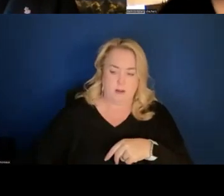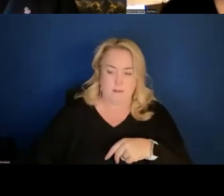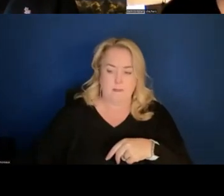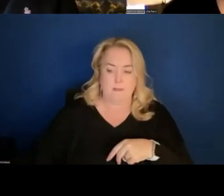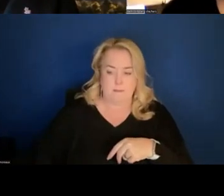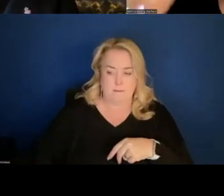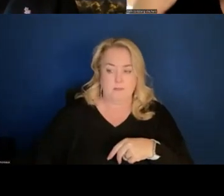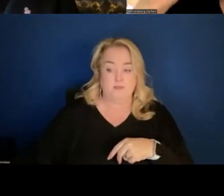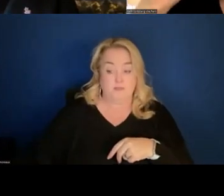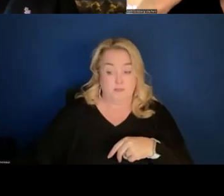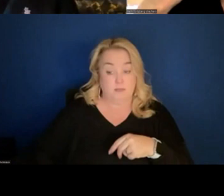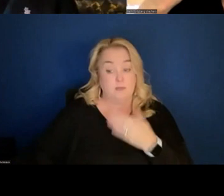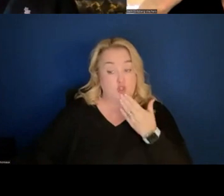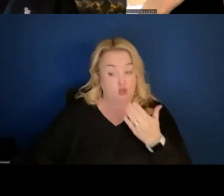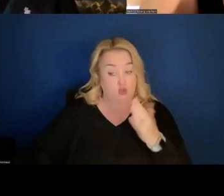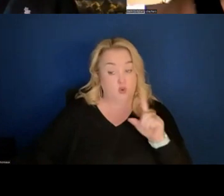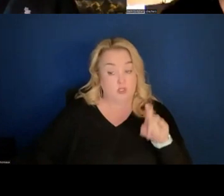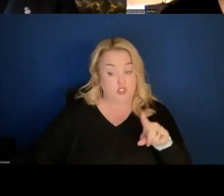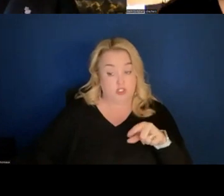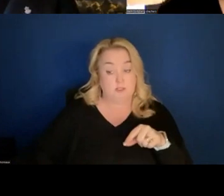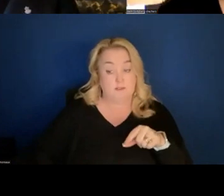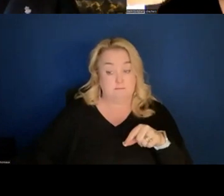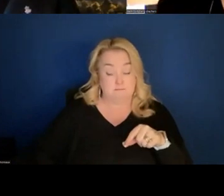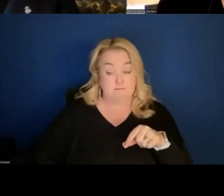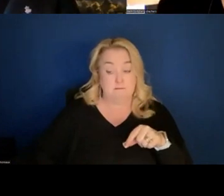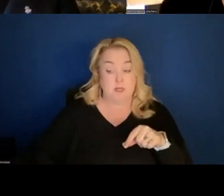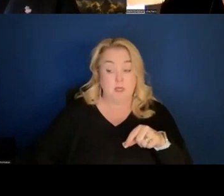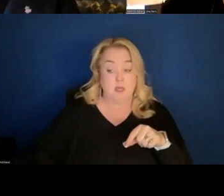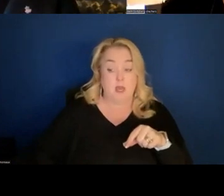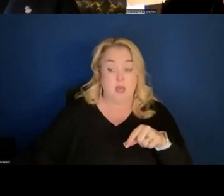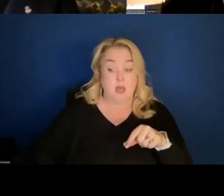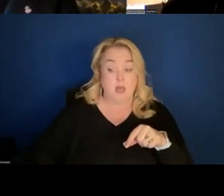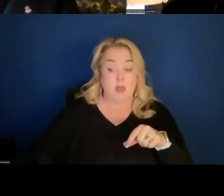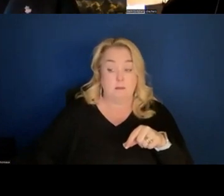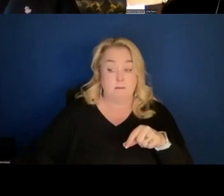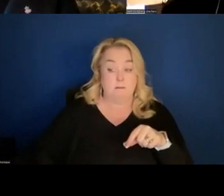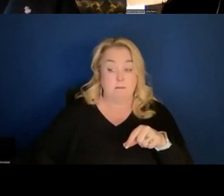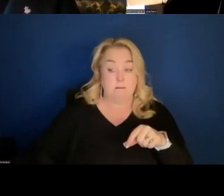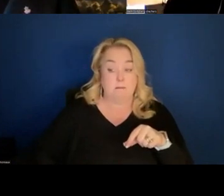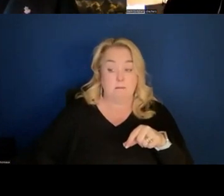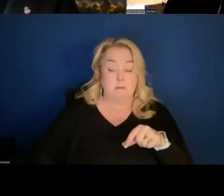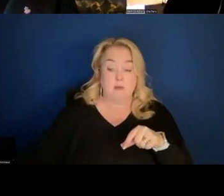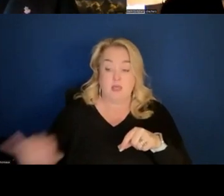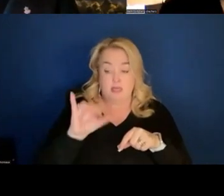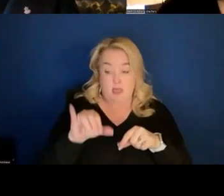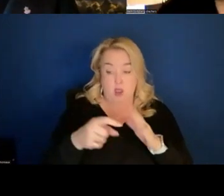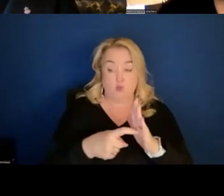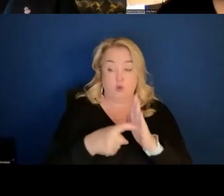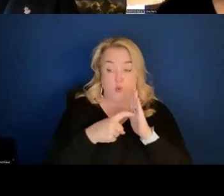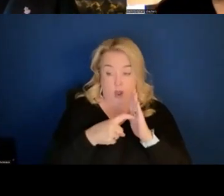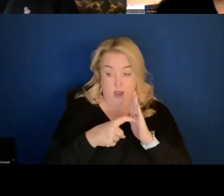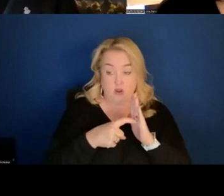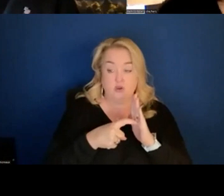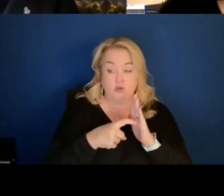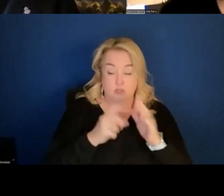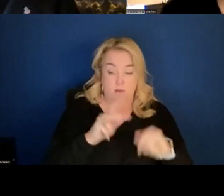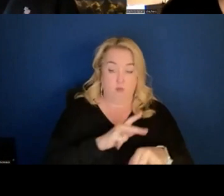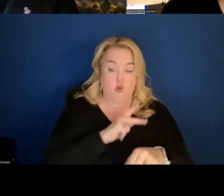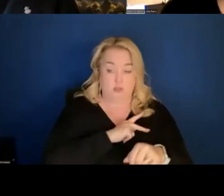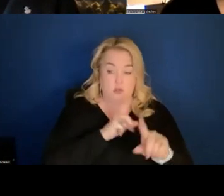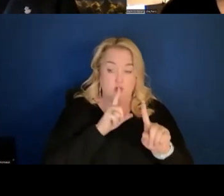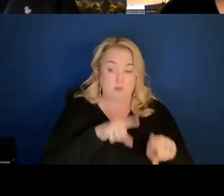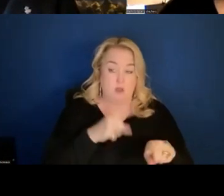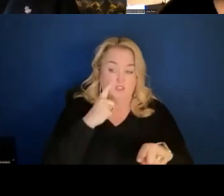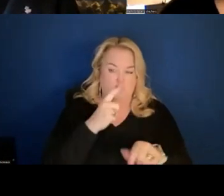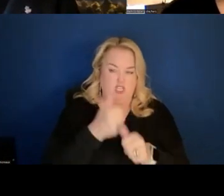It's a good question. And I think it does require a personalized response for